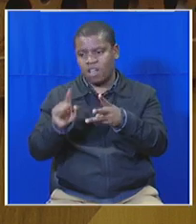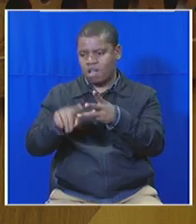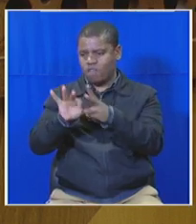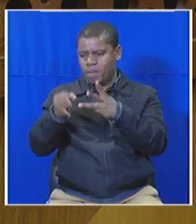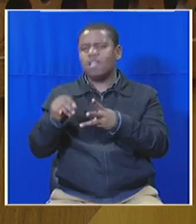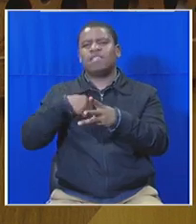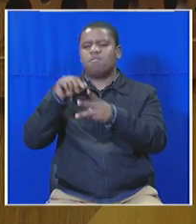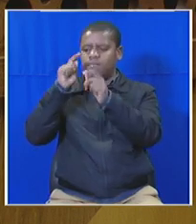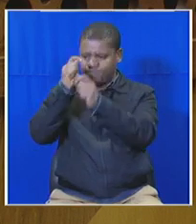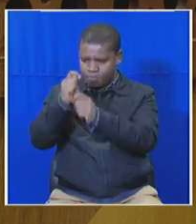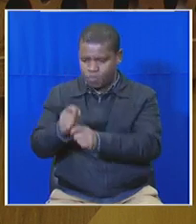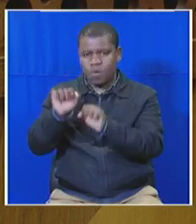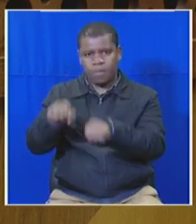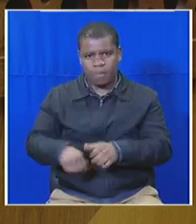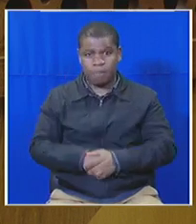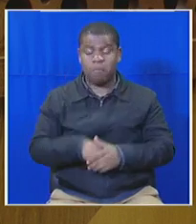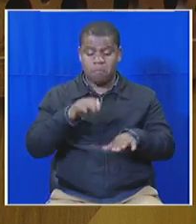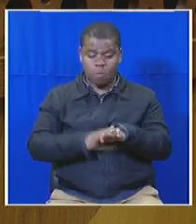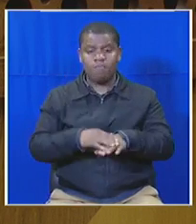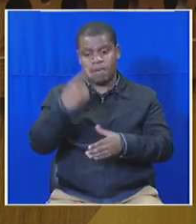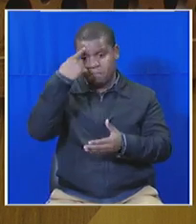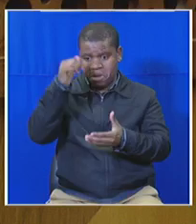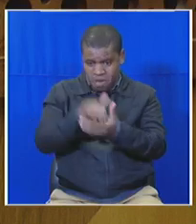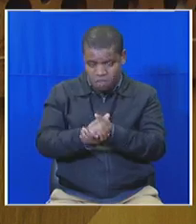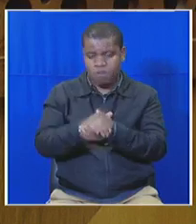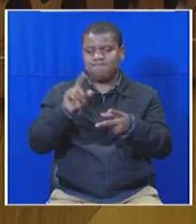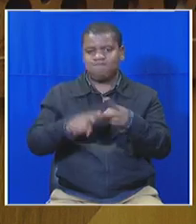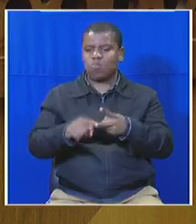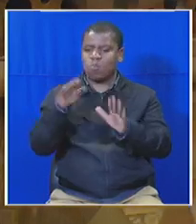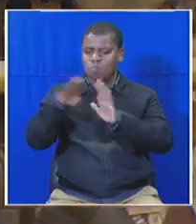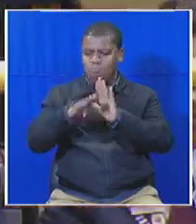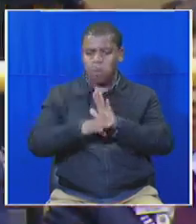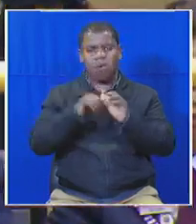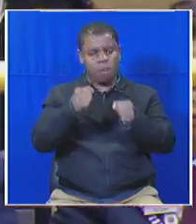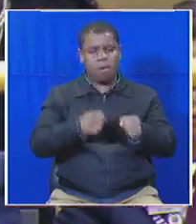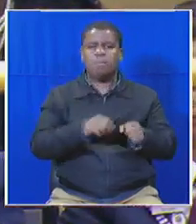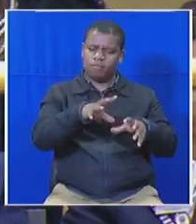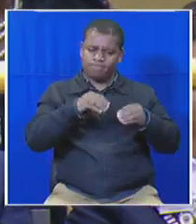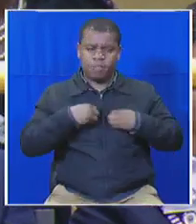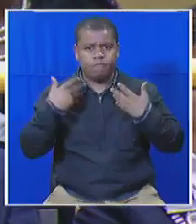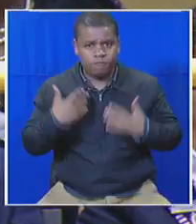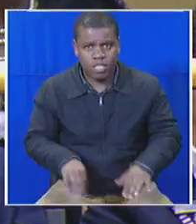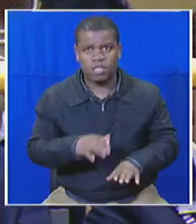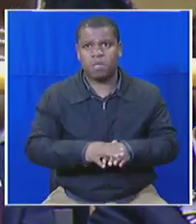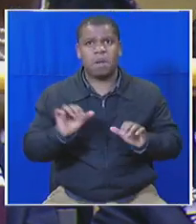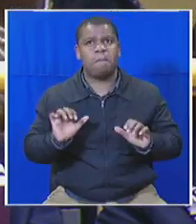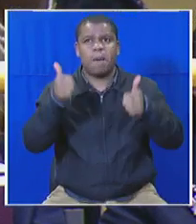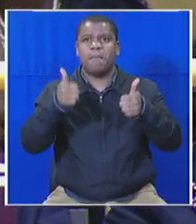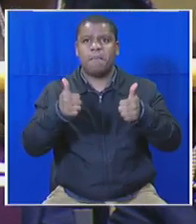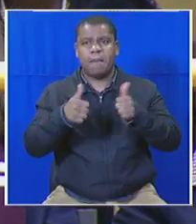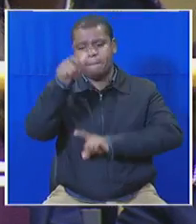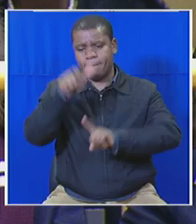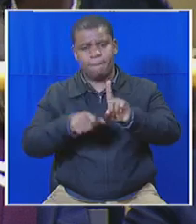has remained true to his beliefs, convictions, and principles, and that is a measure of a great man who has gone too